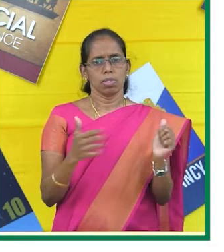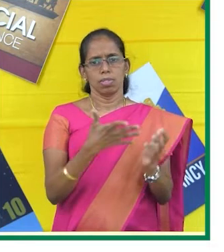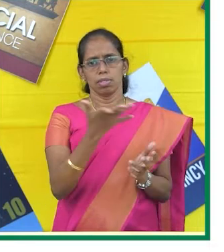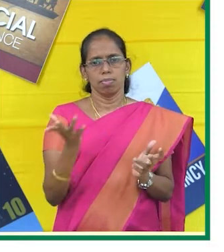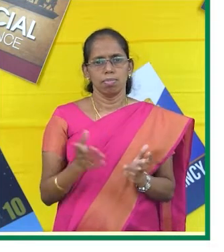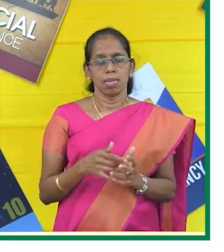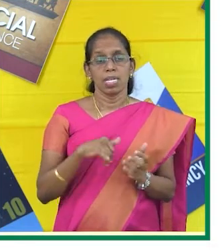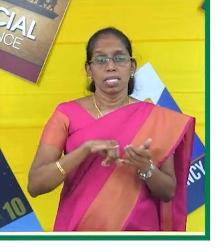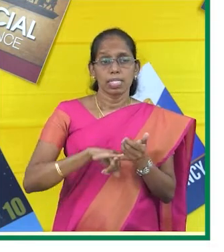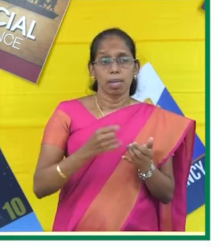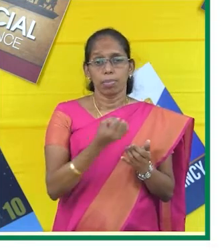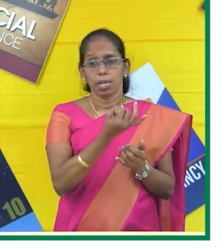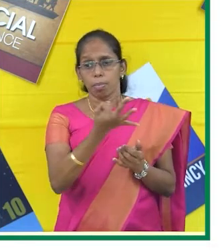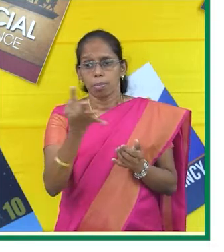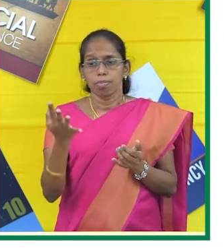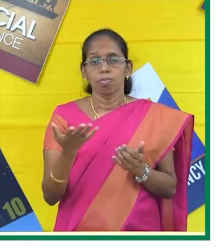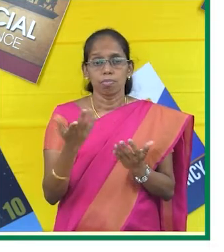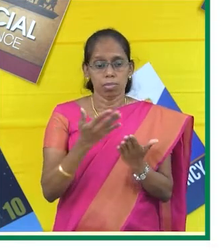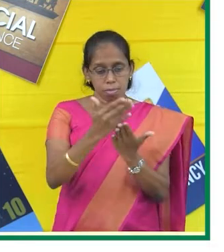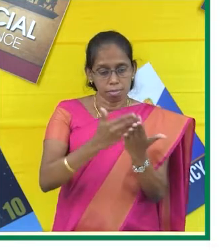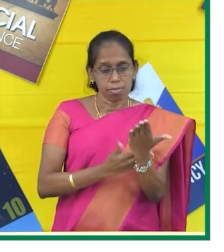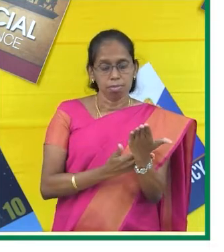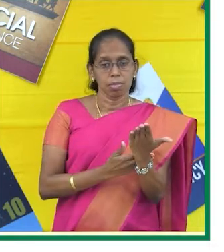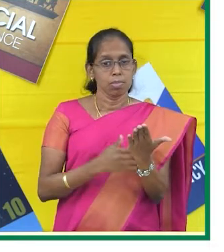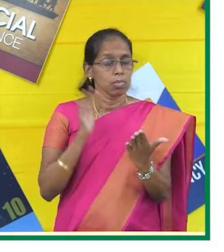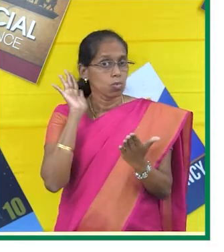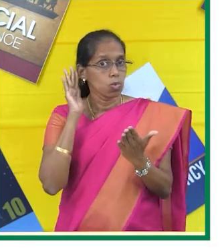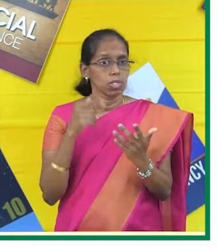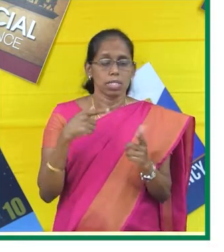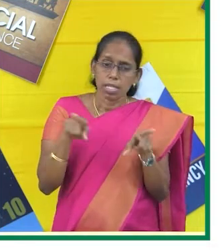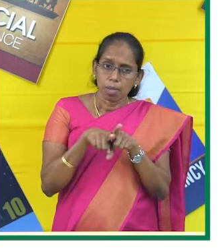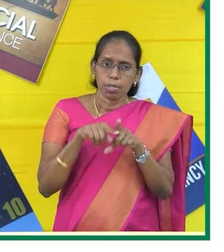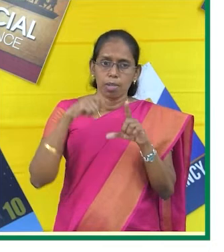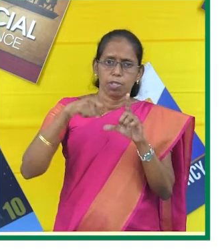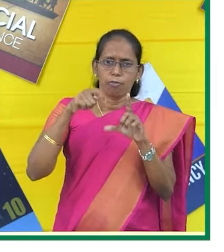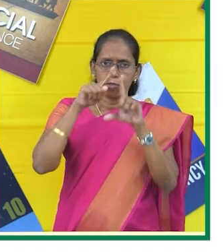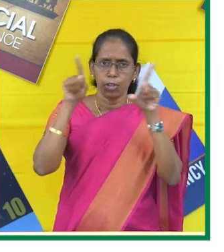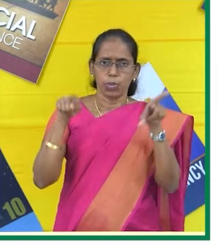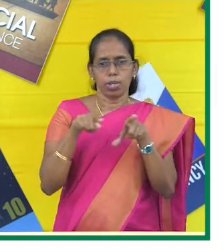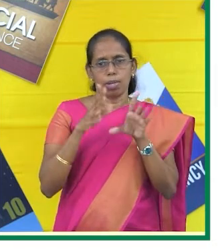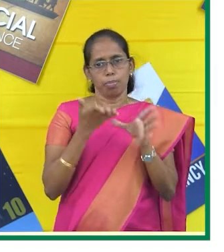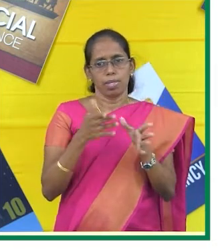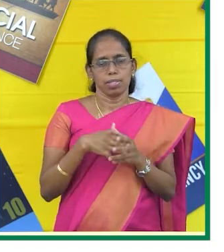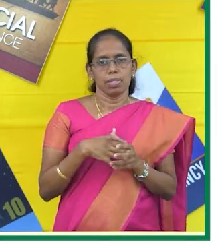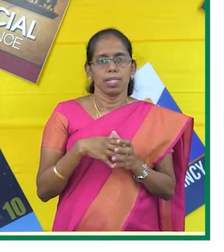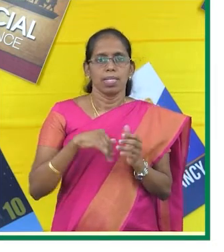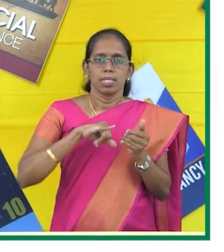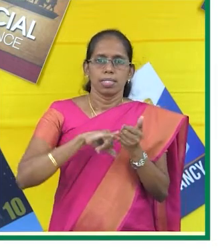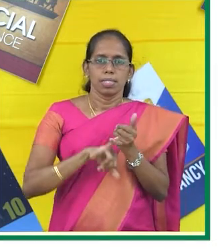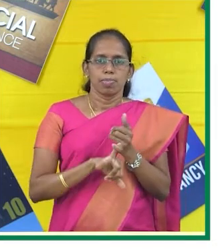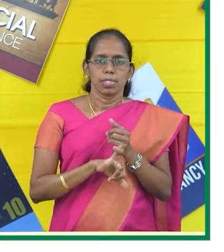the subscribers, the matter by voice, at the same time video clippings. So the subscribers